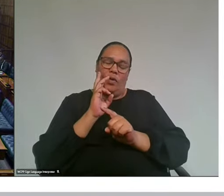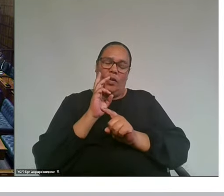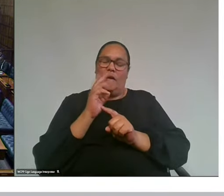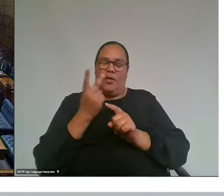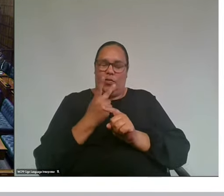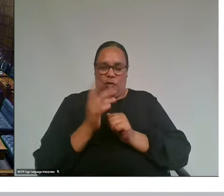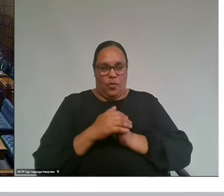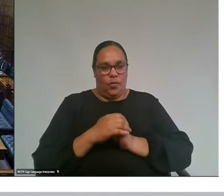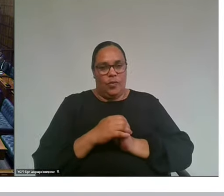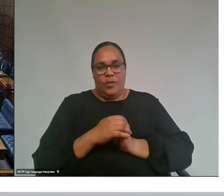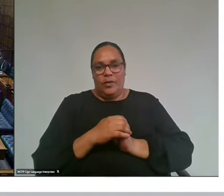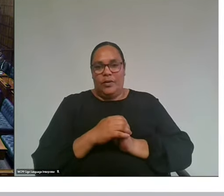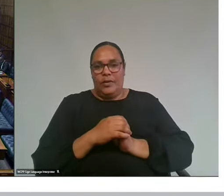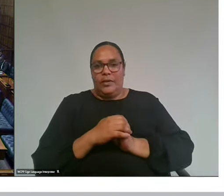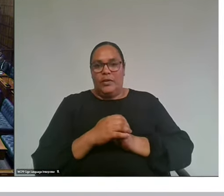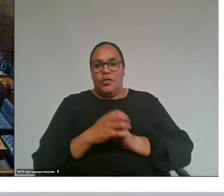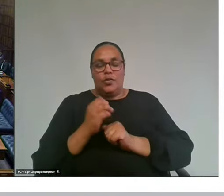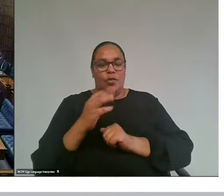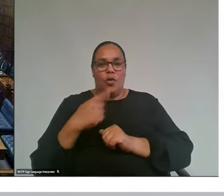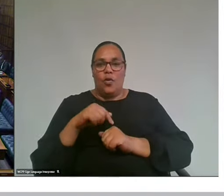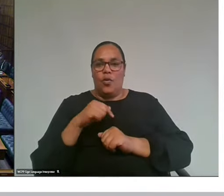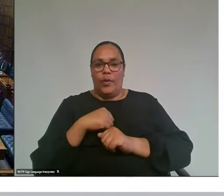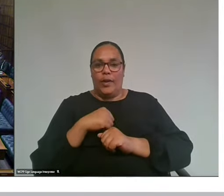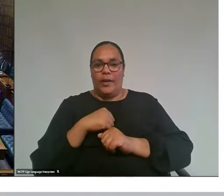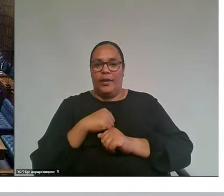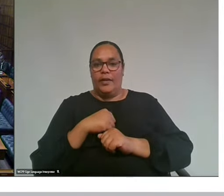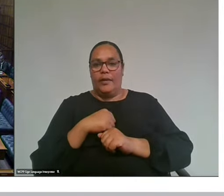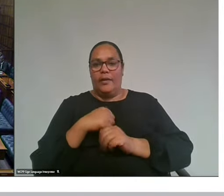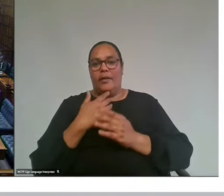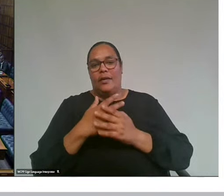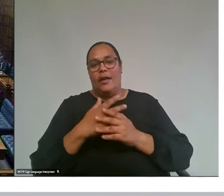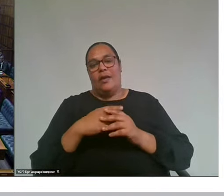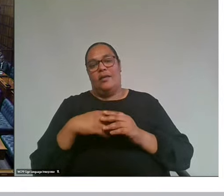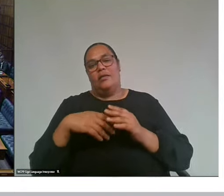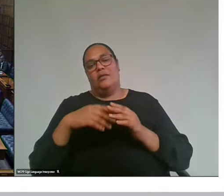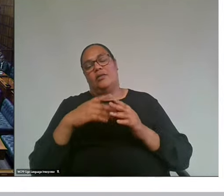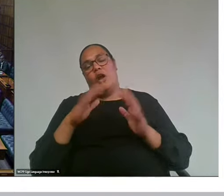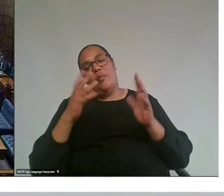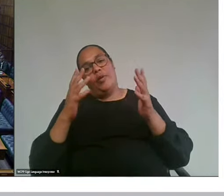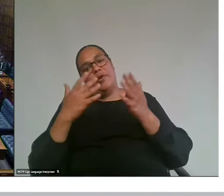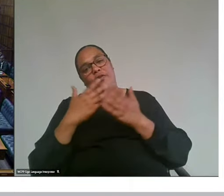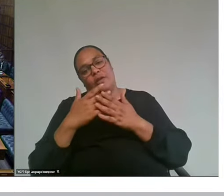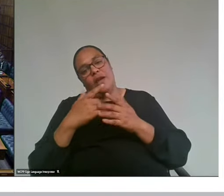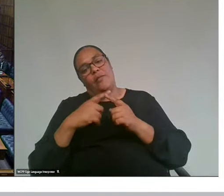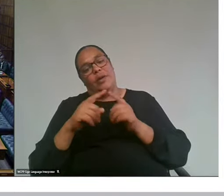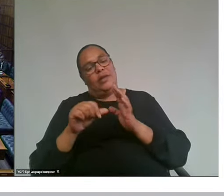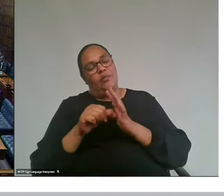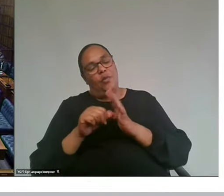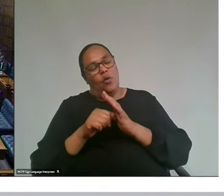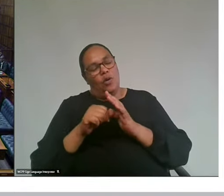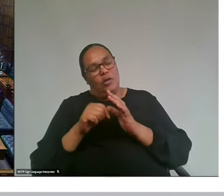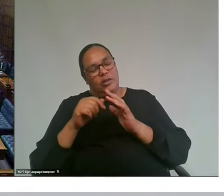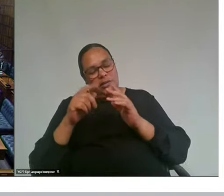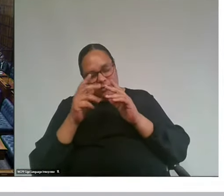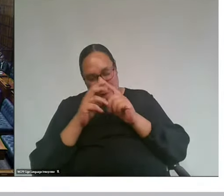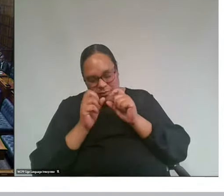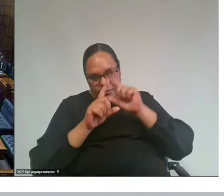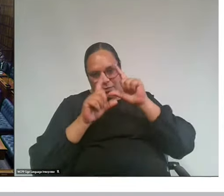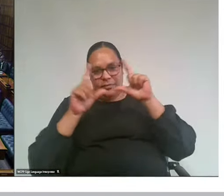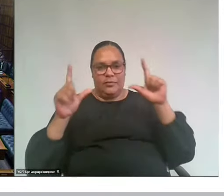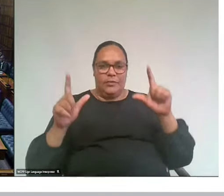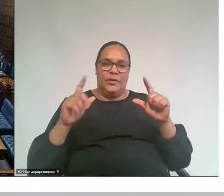well so we don't it can actually be very complimentary and actually be a key unlocking from the private sector